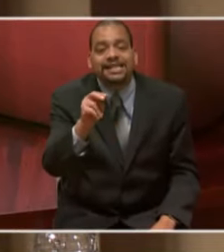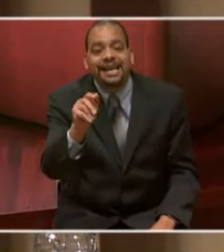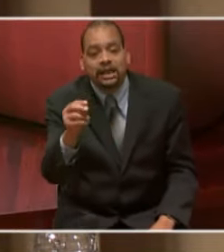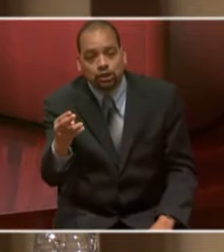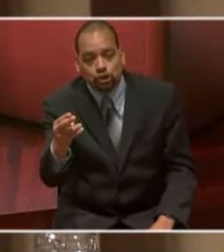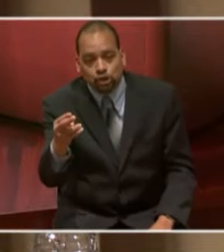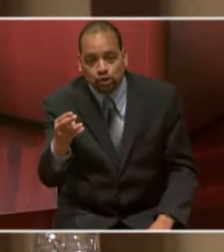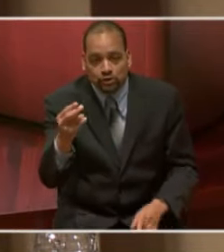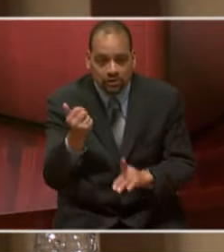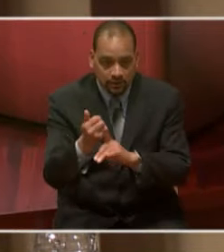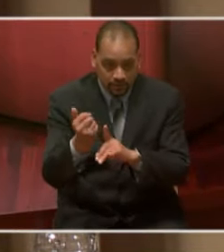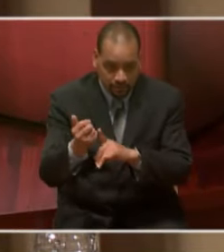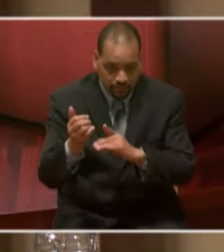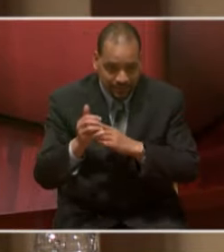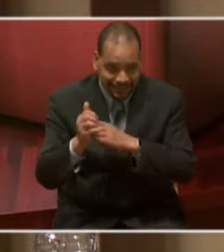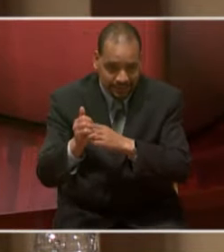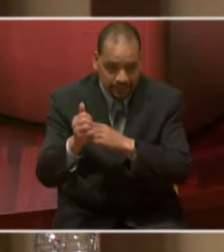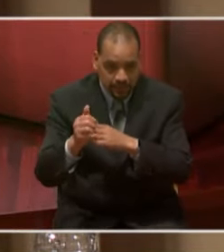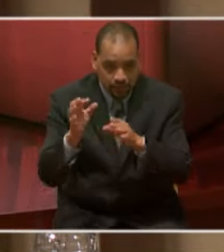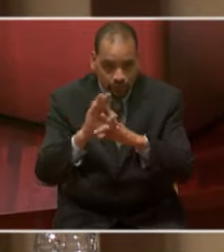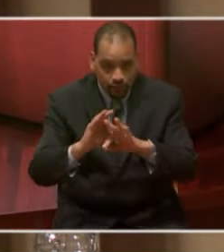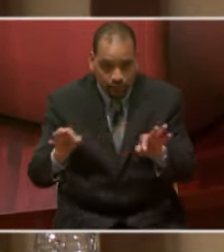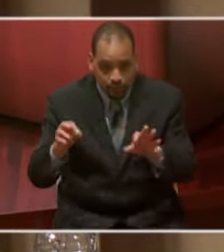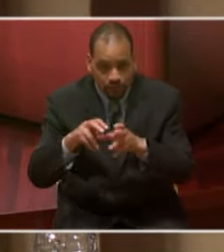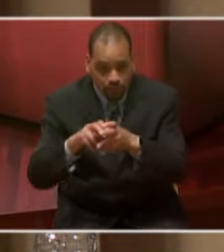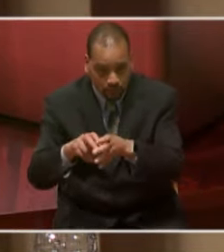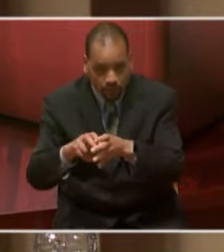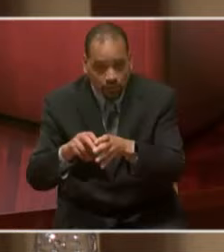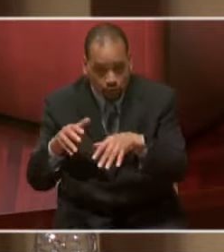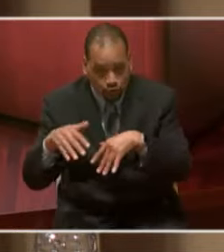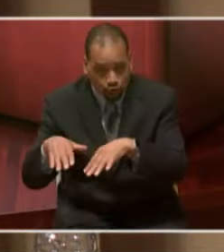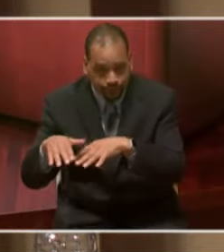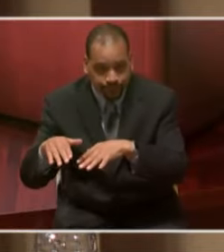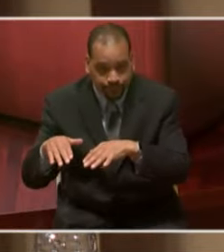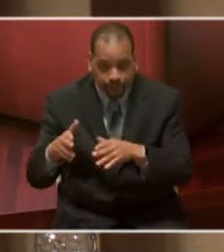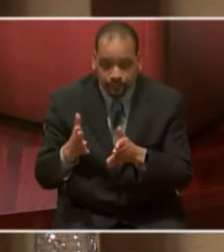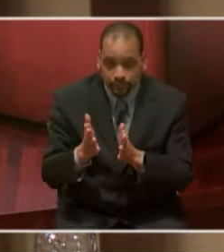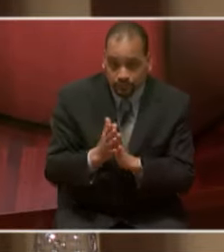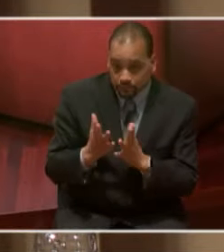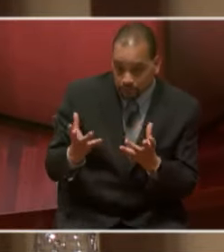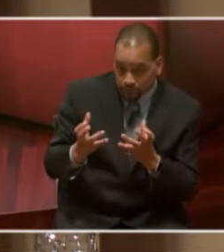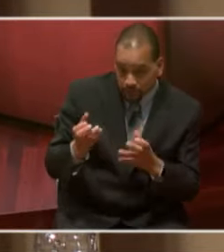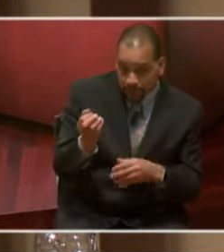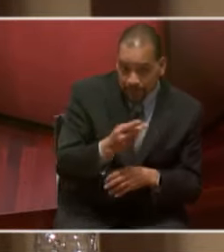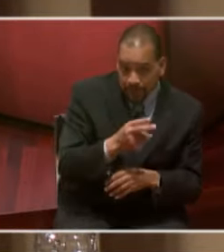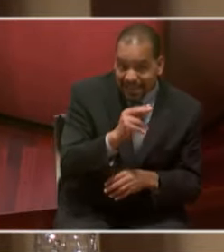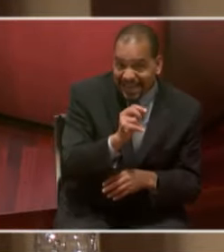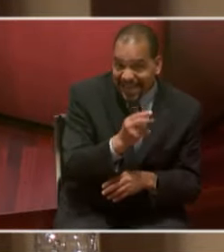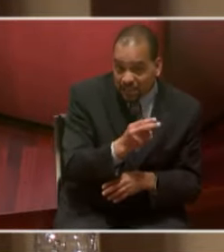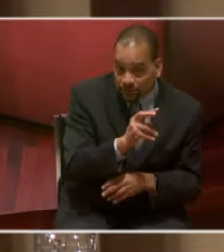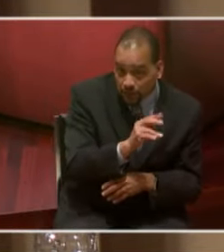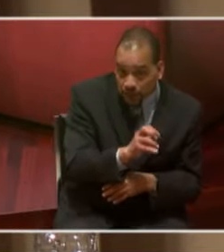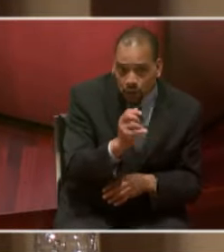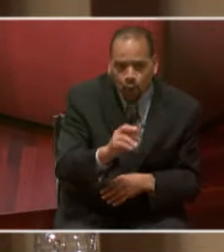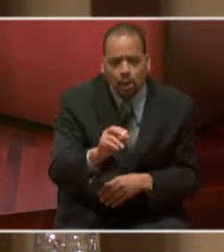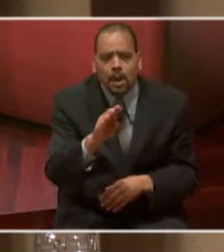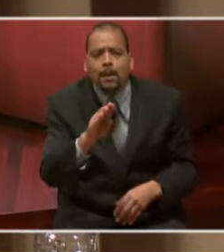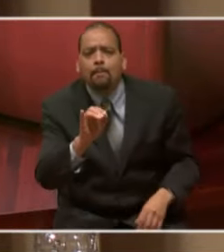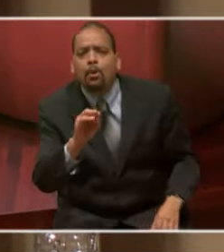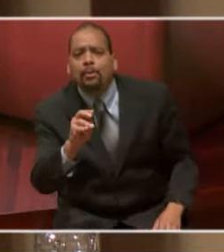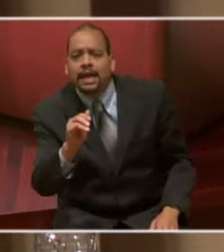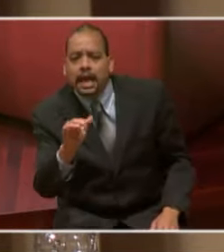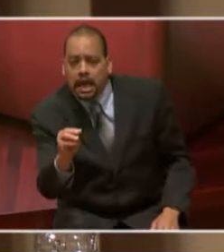morning. We boarded the bus. I was a spokesperson for the bus group.